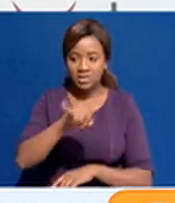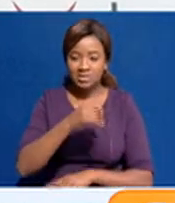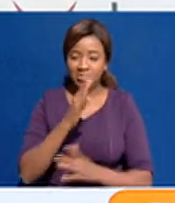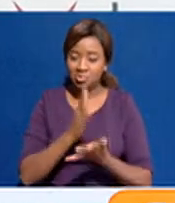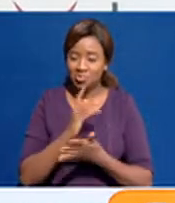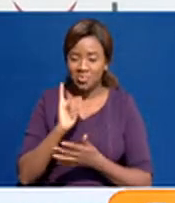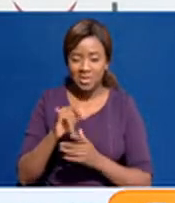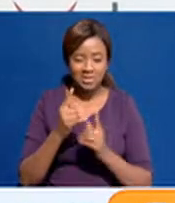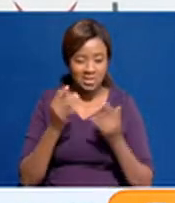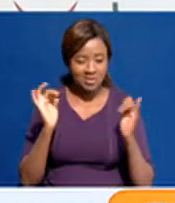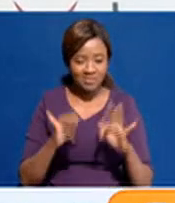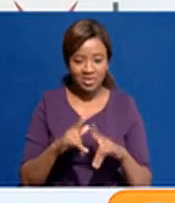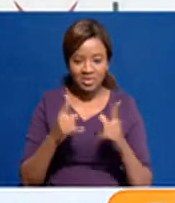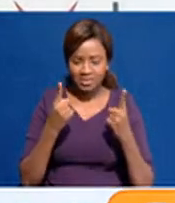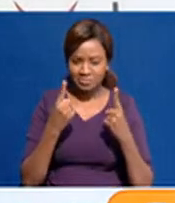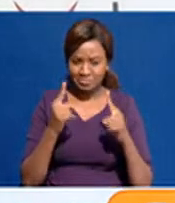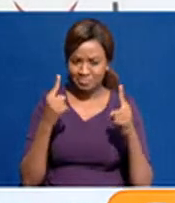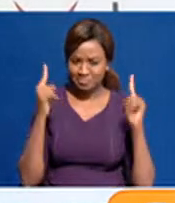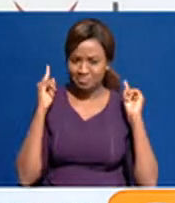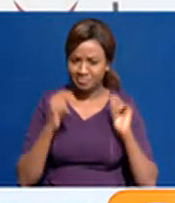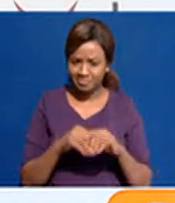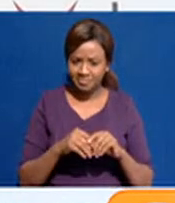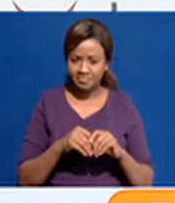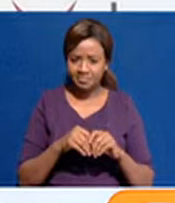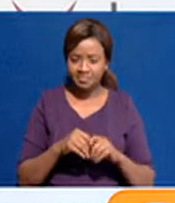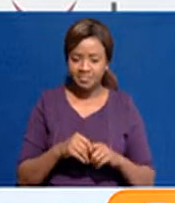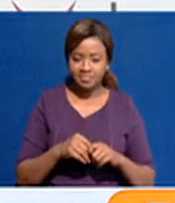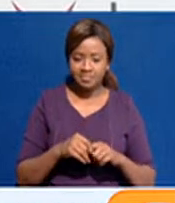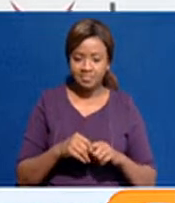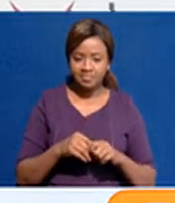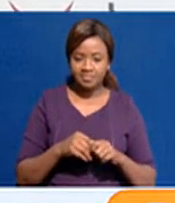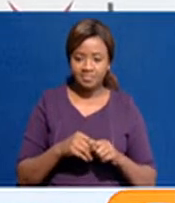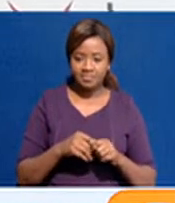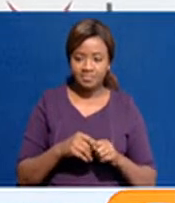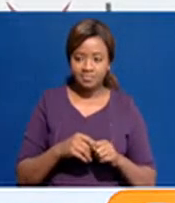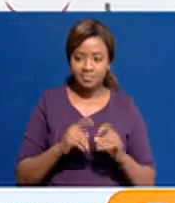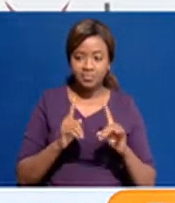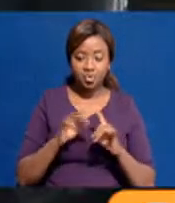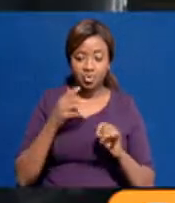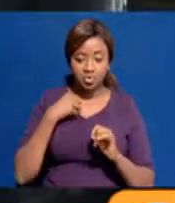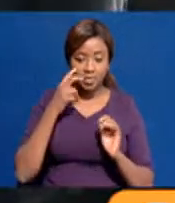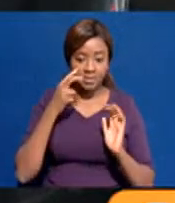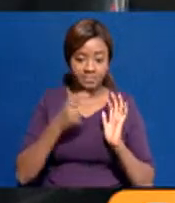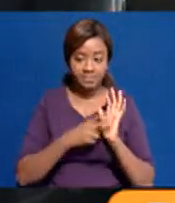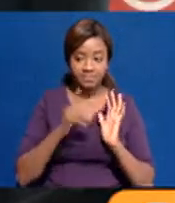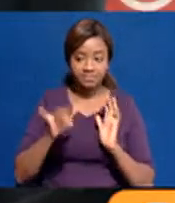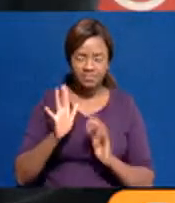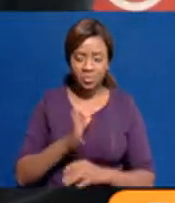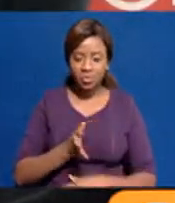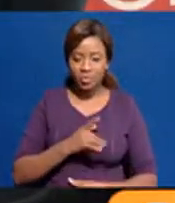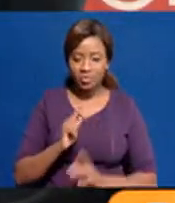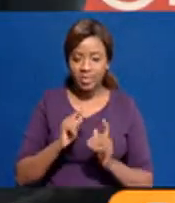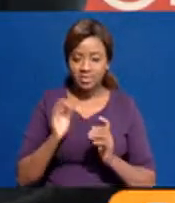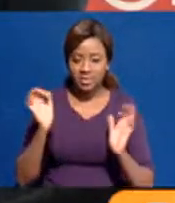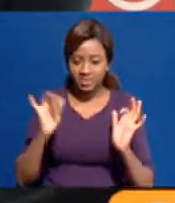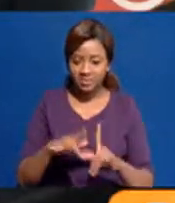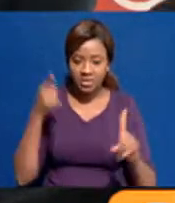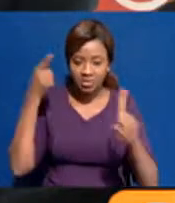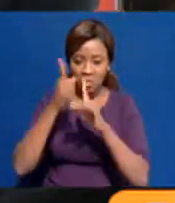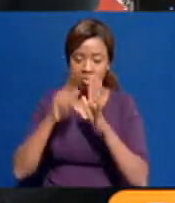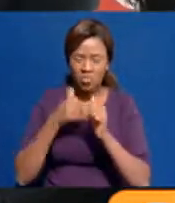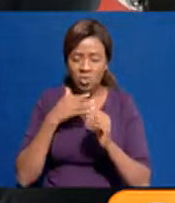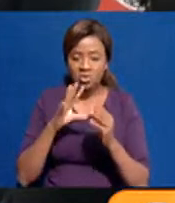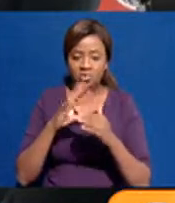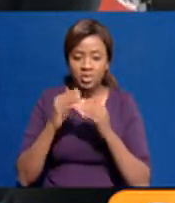successful event. We continue to be keen to elevate the ladies' event in order to create equal opportunities for both men and